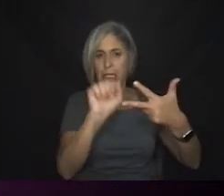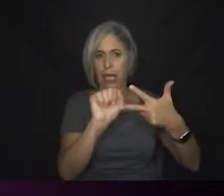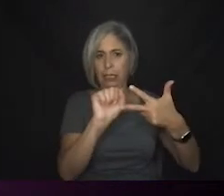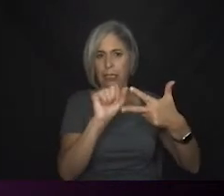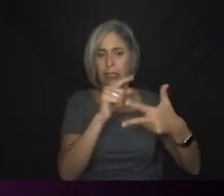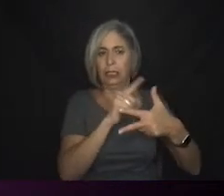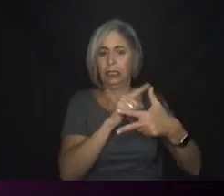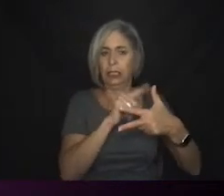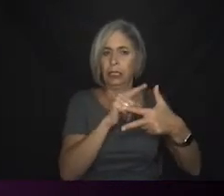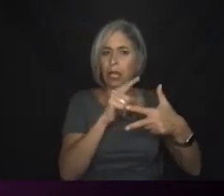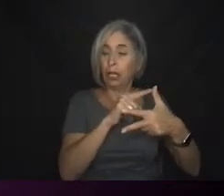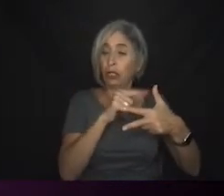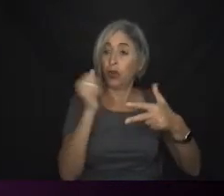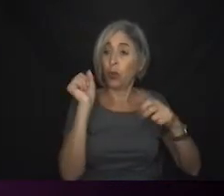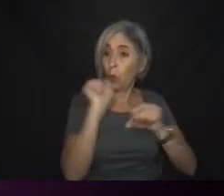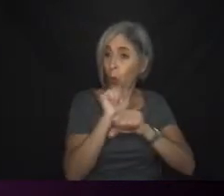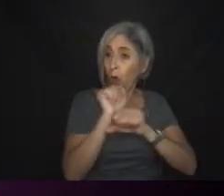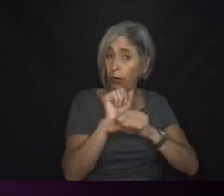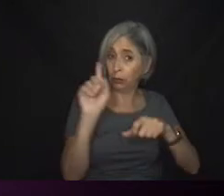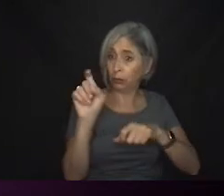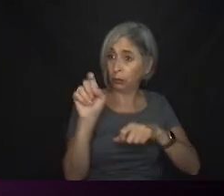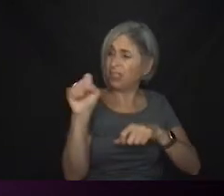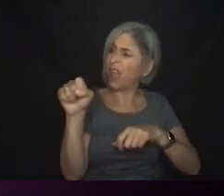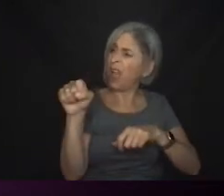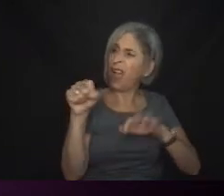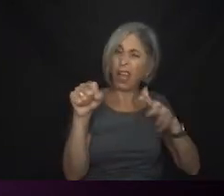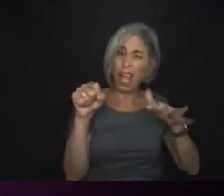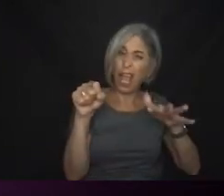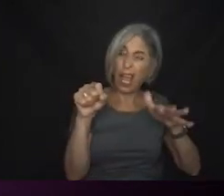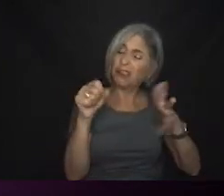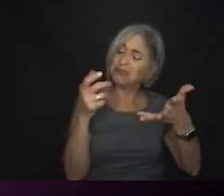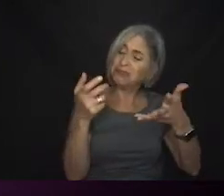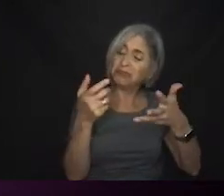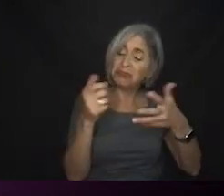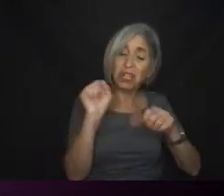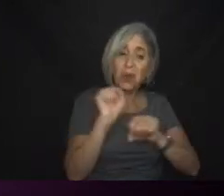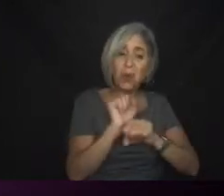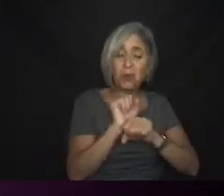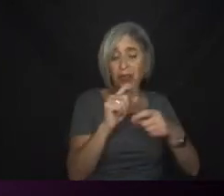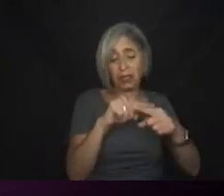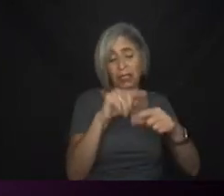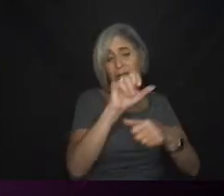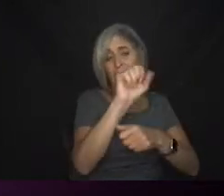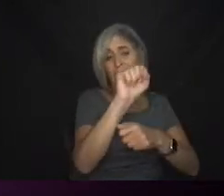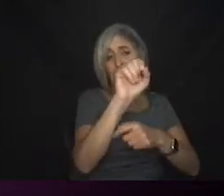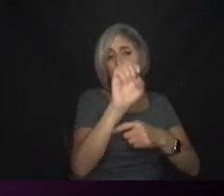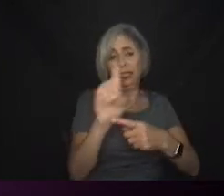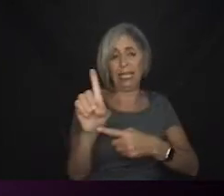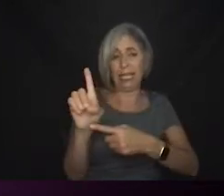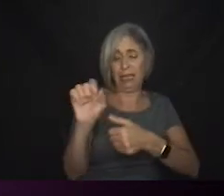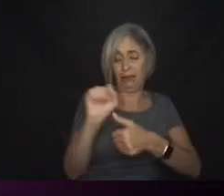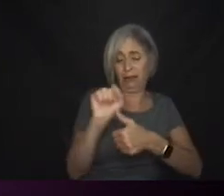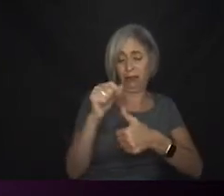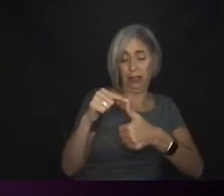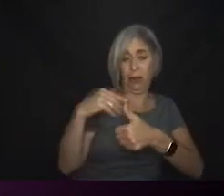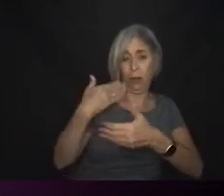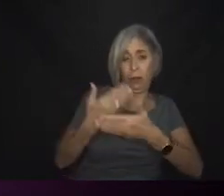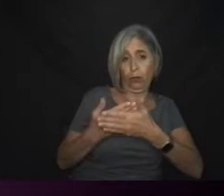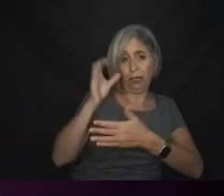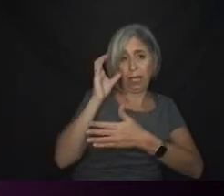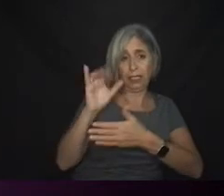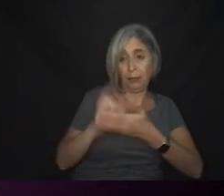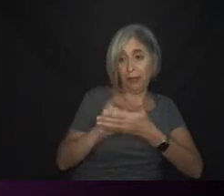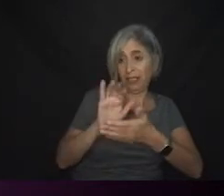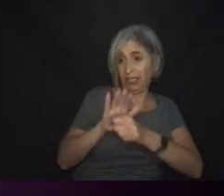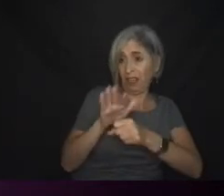scale. Does this work? Yeah, kind of. It's okay. Does it work at seed stage? If I was creating a proof of concept, would that be enough?